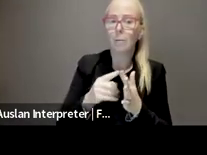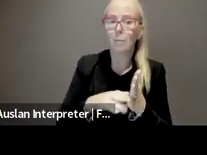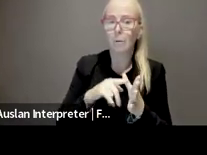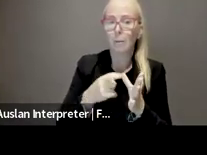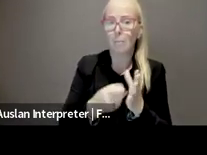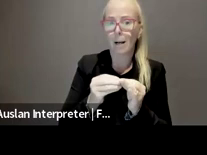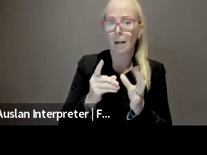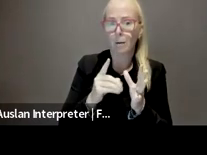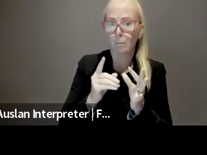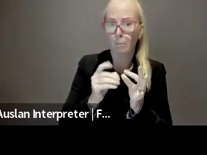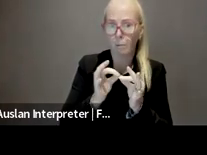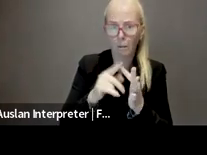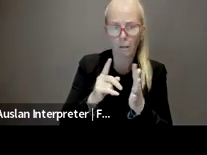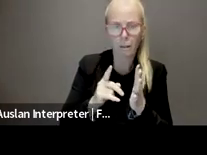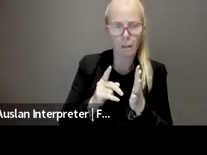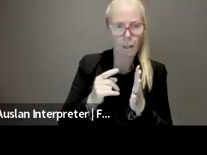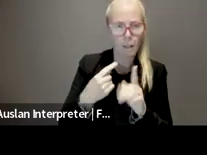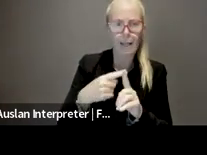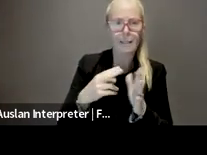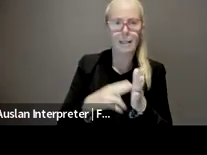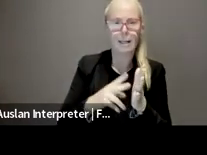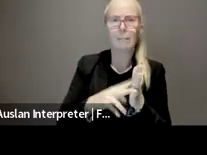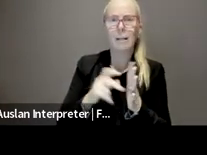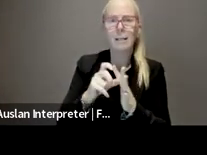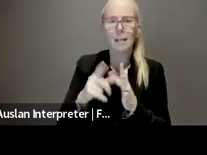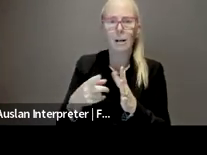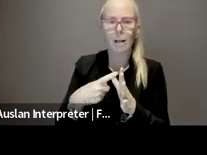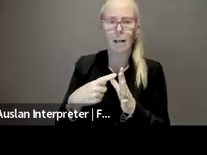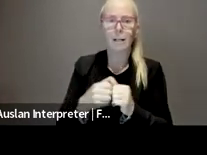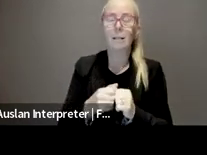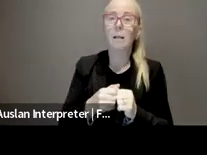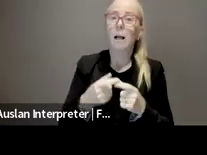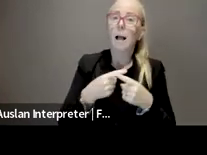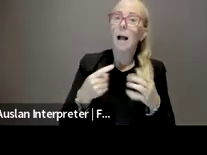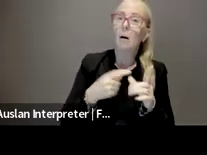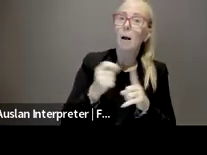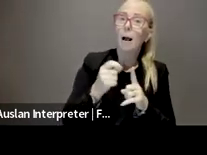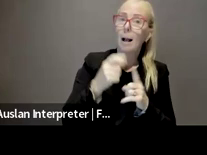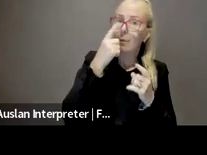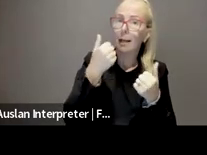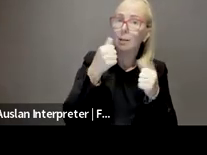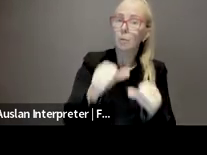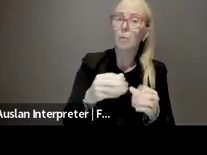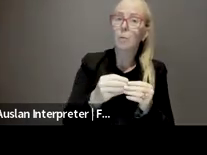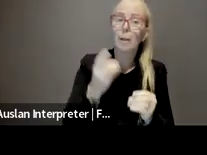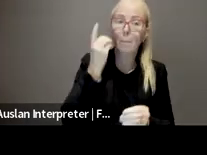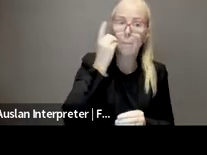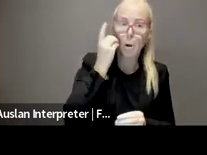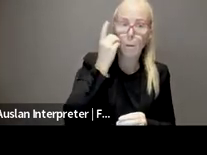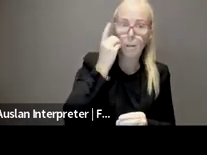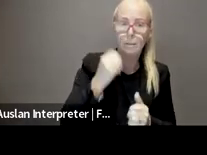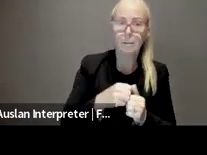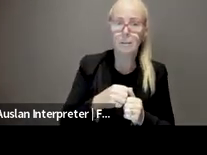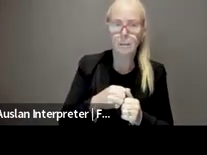our SaaS-based app that can be used with mobile phones for more scalability, and it will enable us to empower